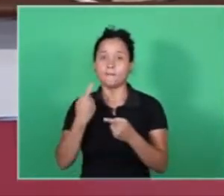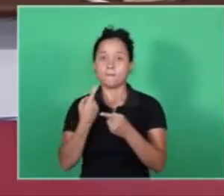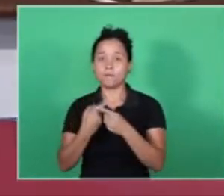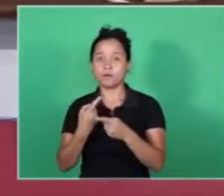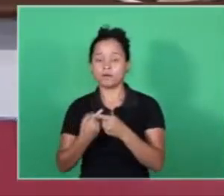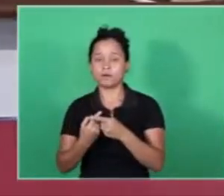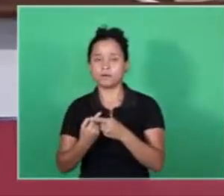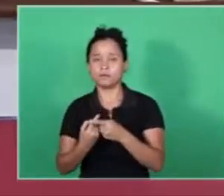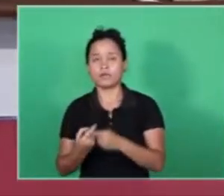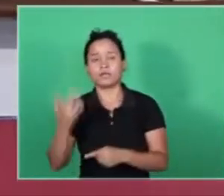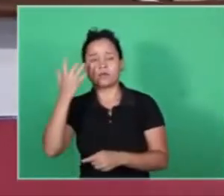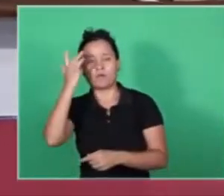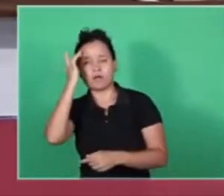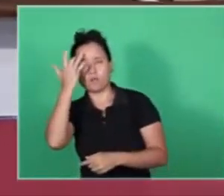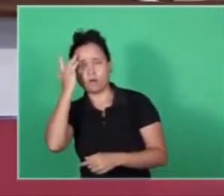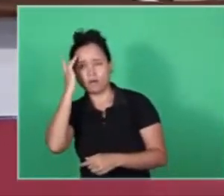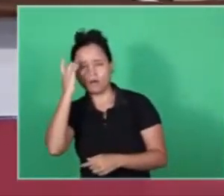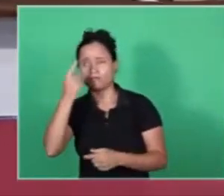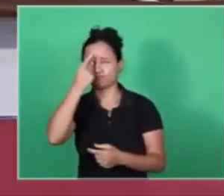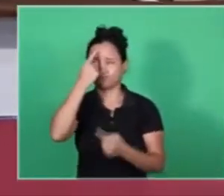It's called pro cogito.